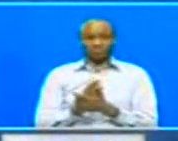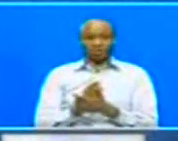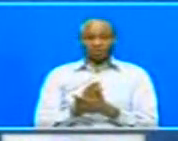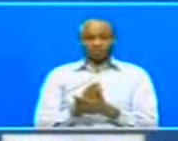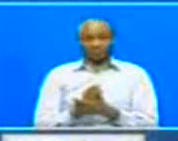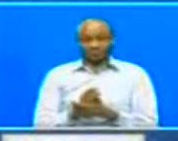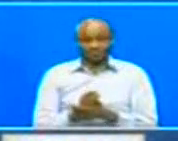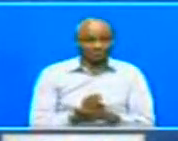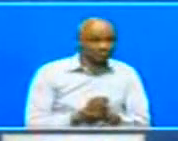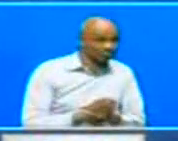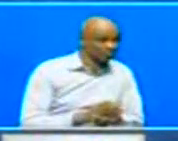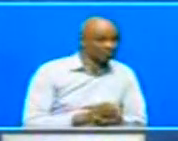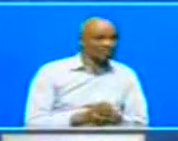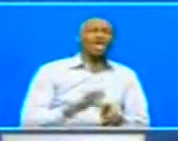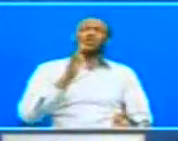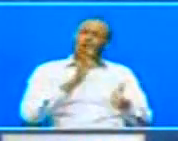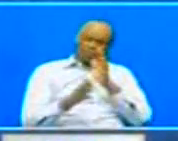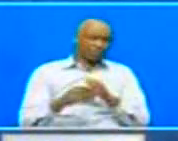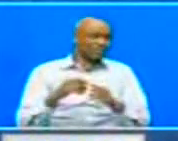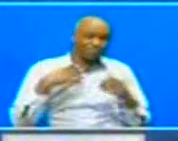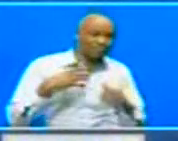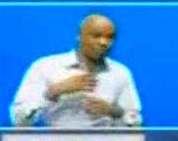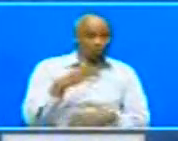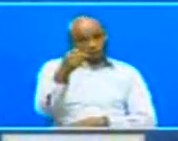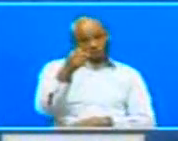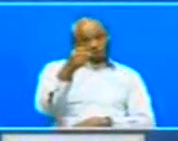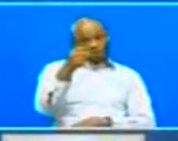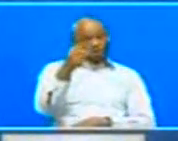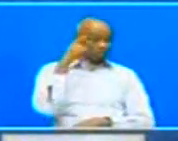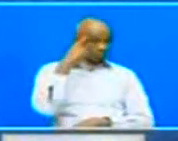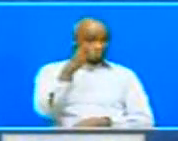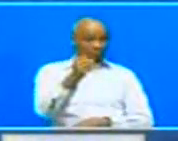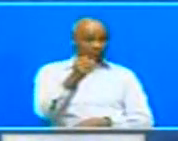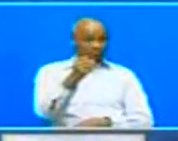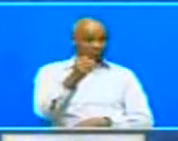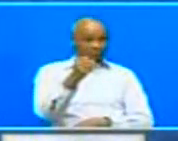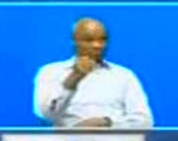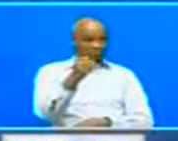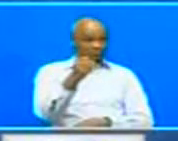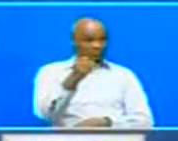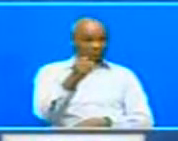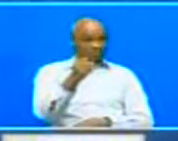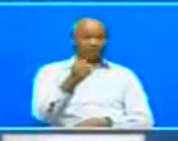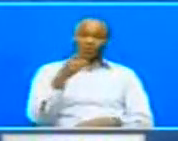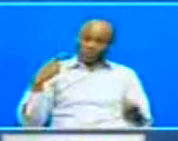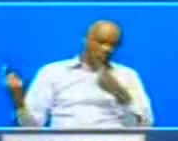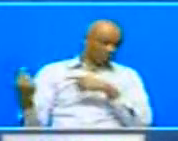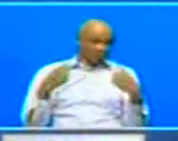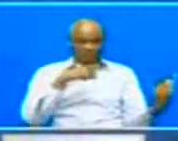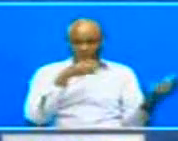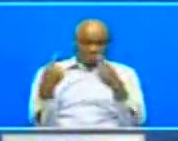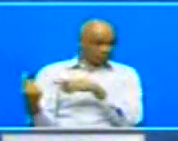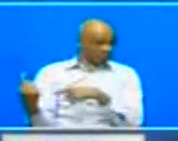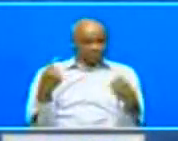in refugee status all their lives. Absolutely. We agree to that. Hold that thought, Ambassador. I want to hold that thought. And certainly not for three generations. Let him finish his second point. A